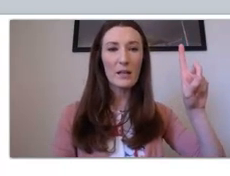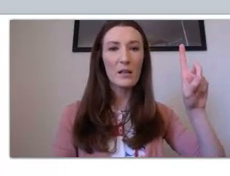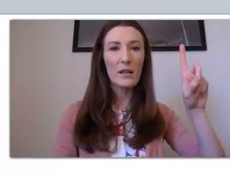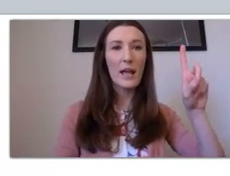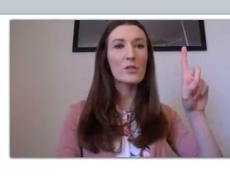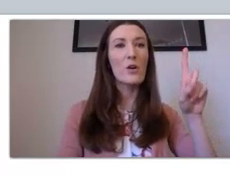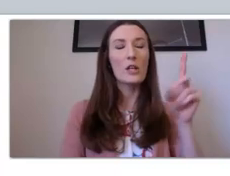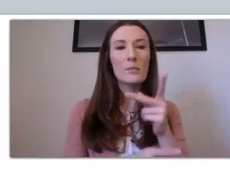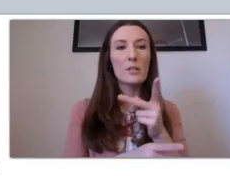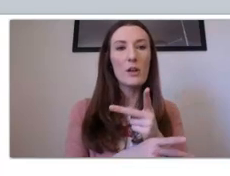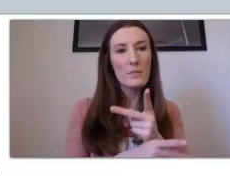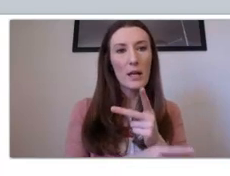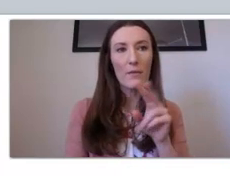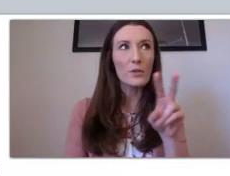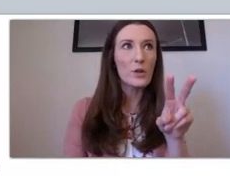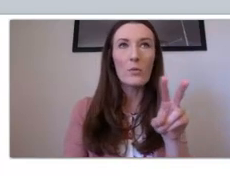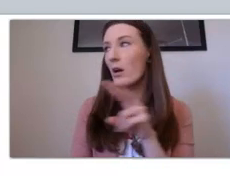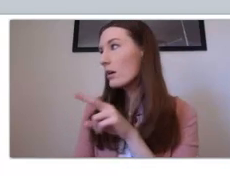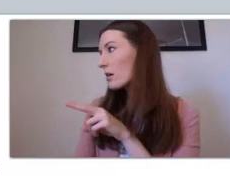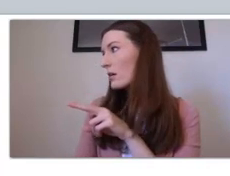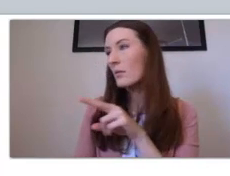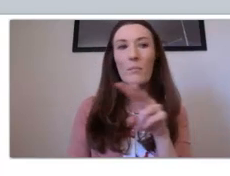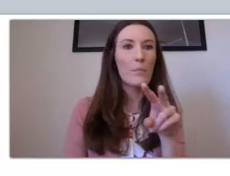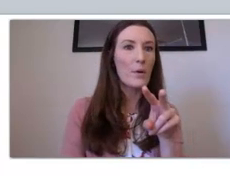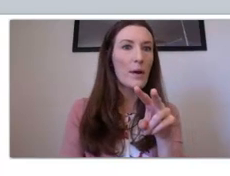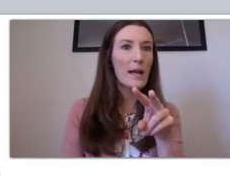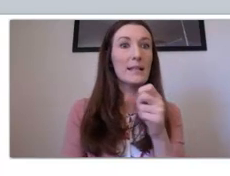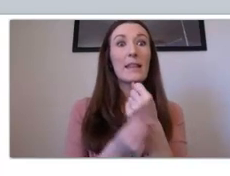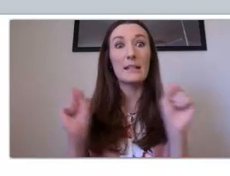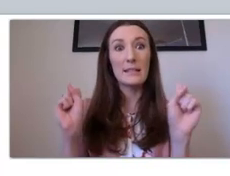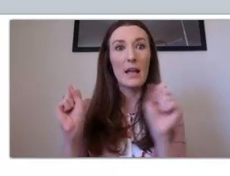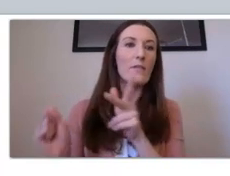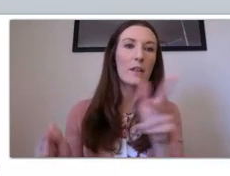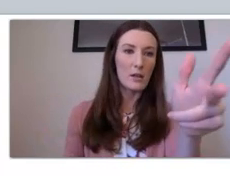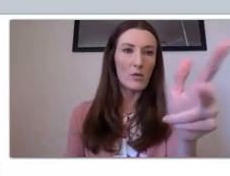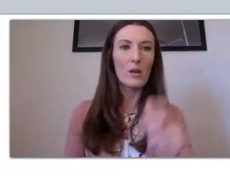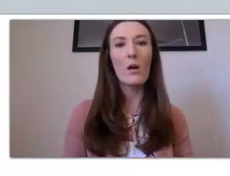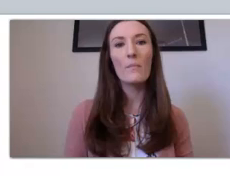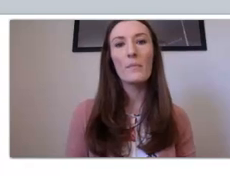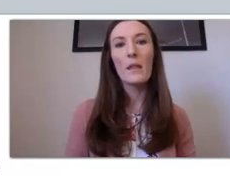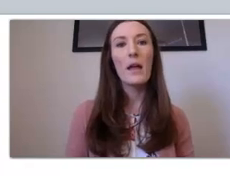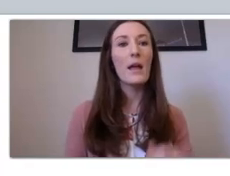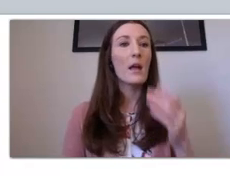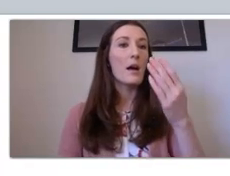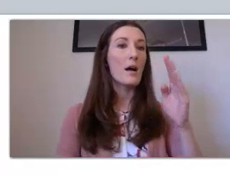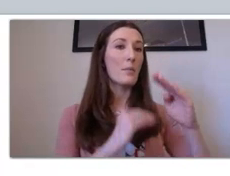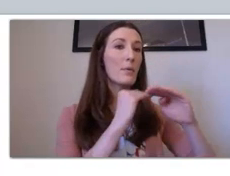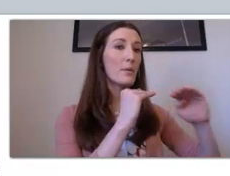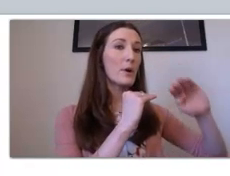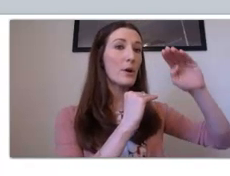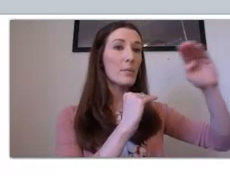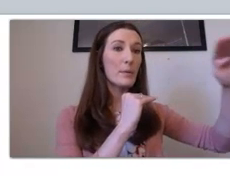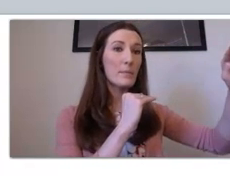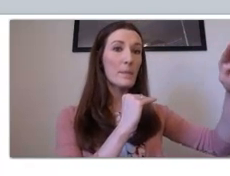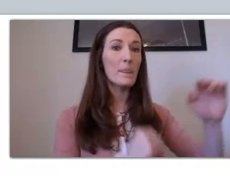yield sign. Okay, so it just means you have to be careful. So you look both ways and then it's safe and then you can go. Okay,